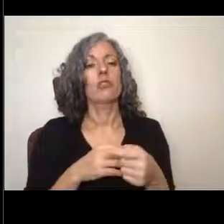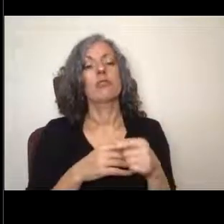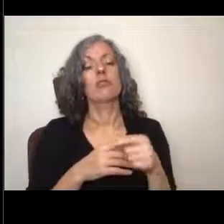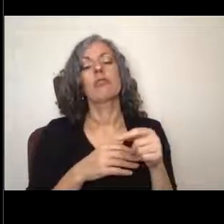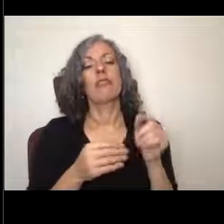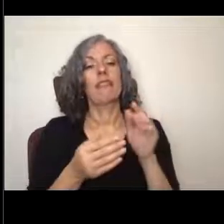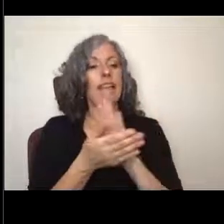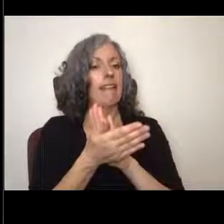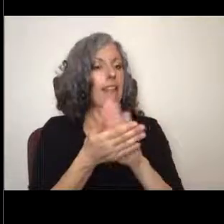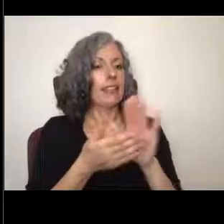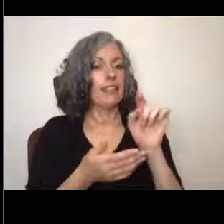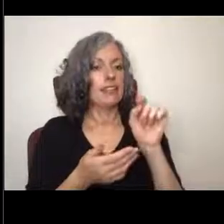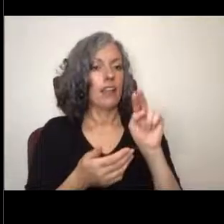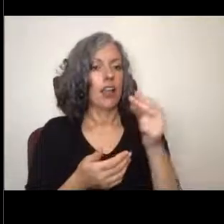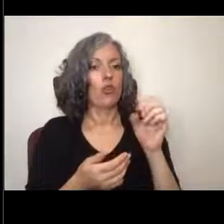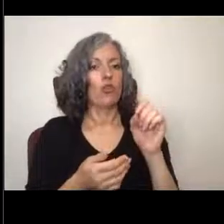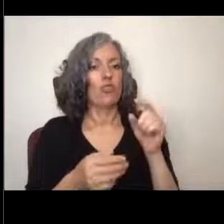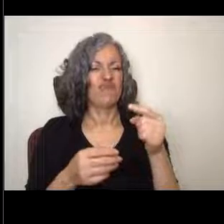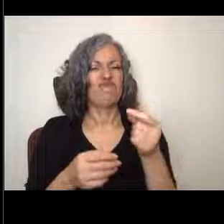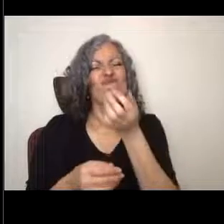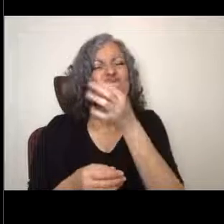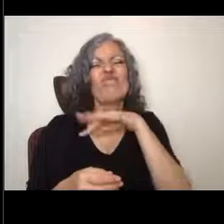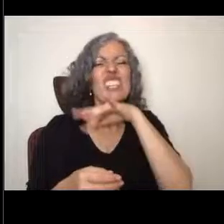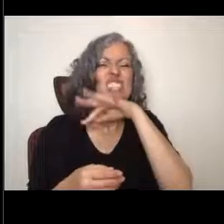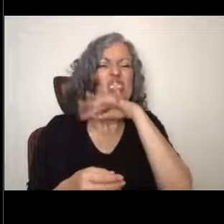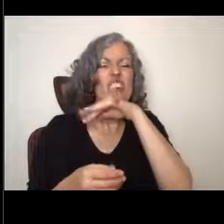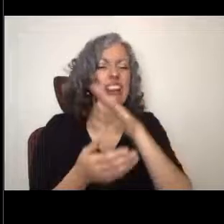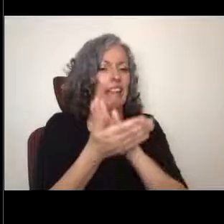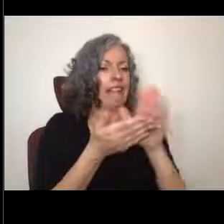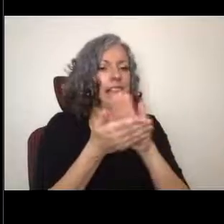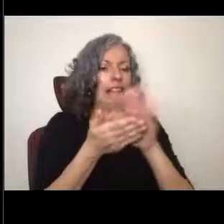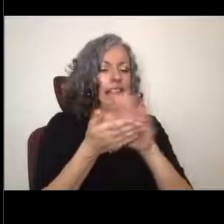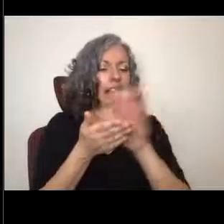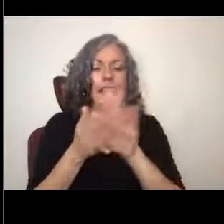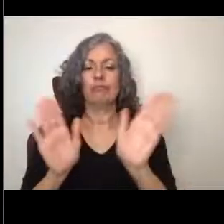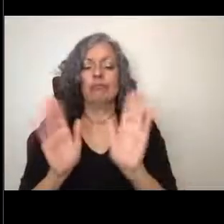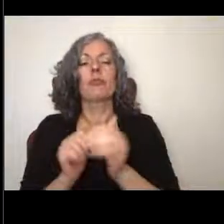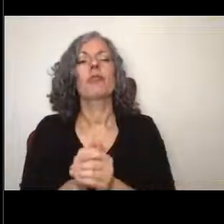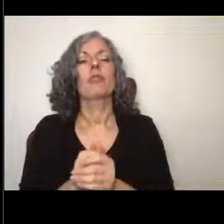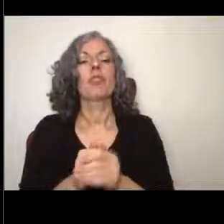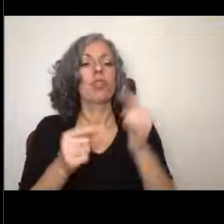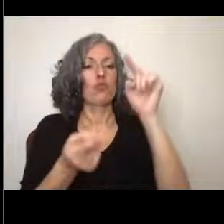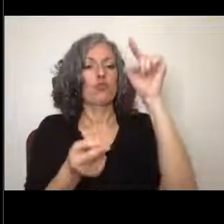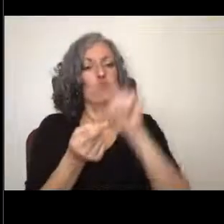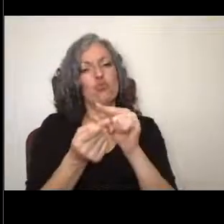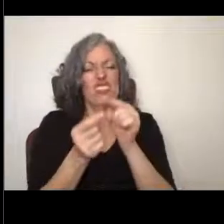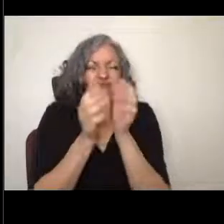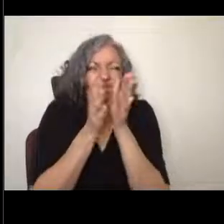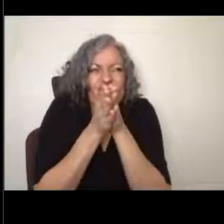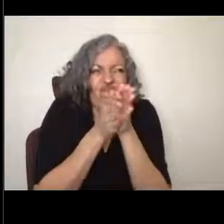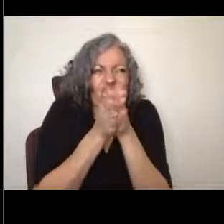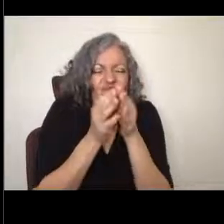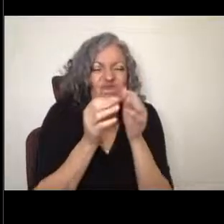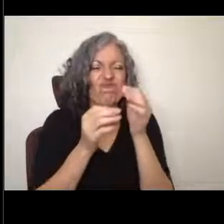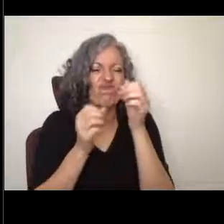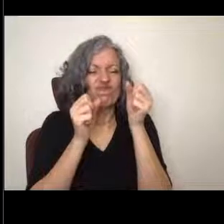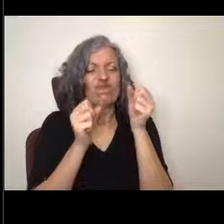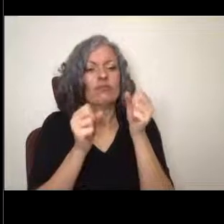from excessive tourist litter, developing and promoting microtransit, and reducing congestion. Next slide.